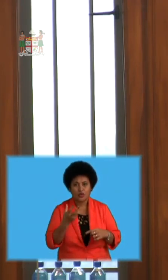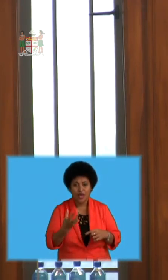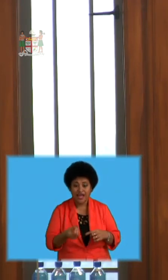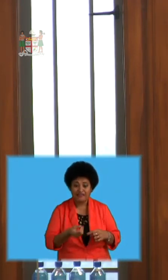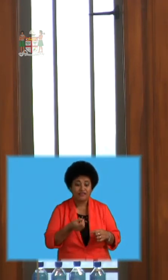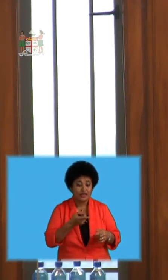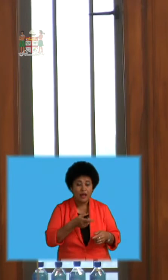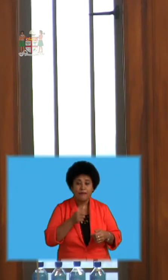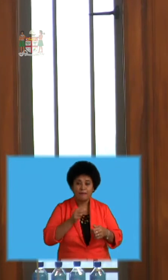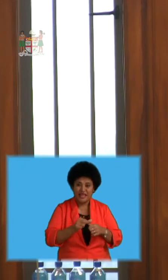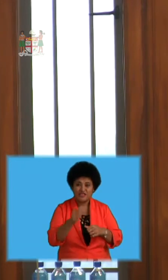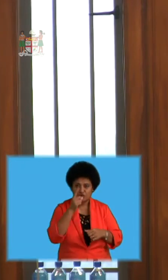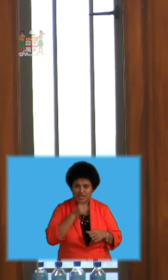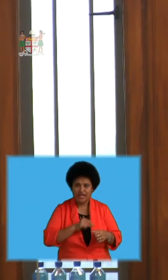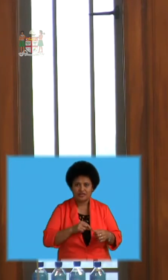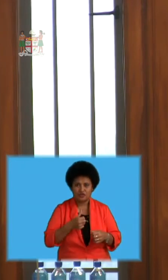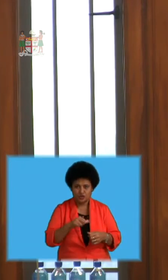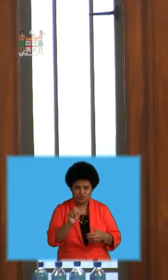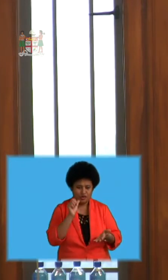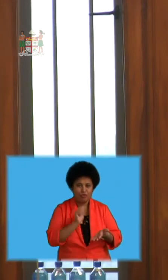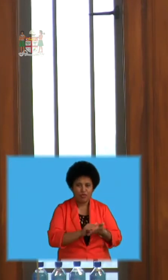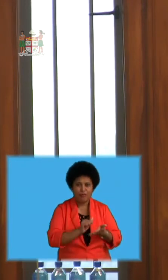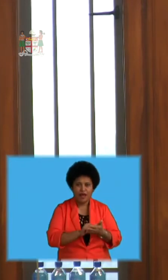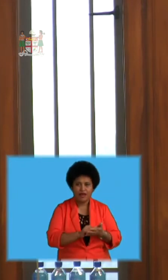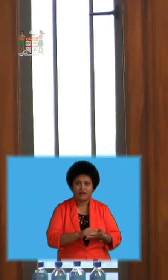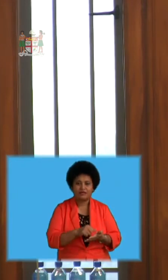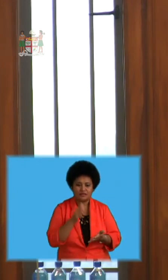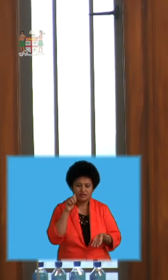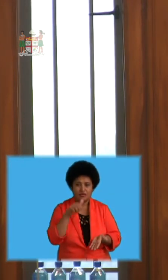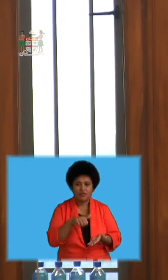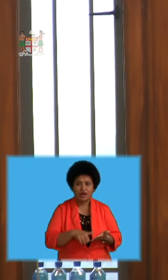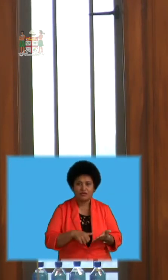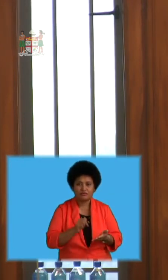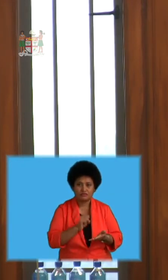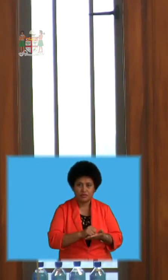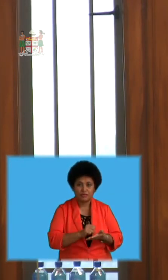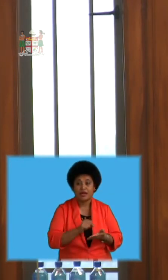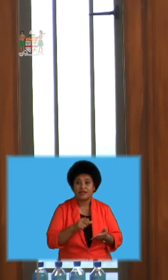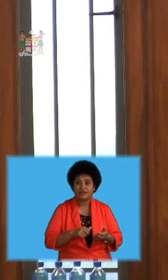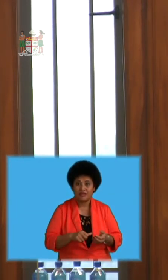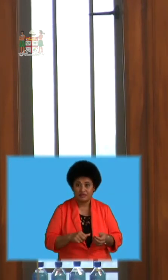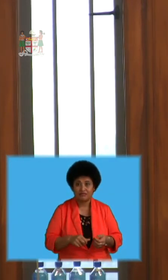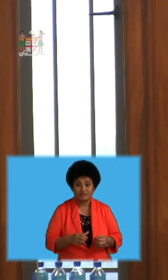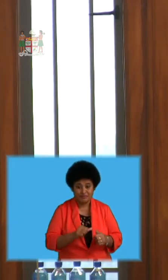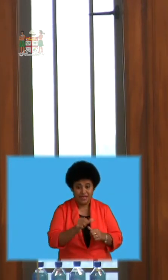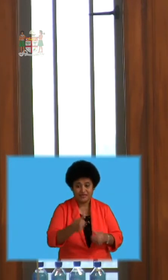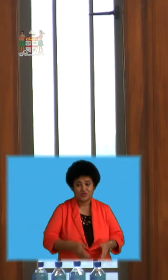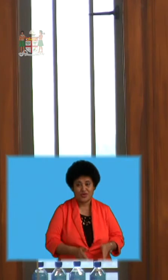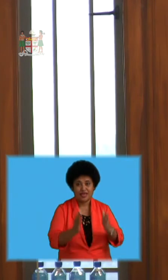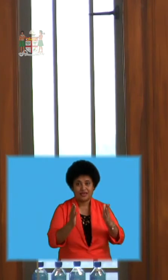land is captured, so that it will get the